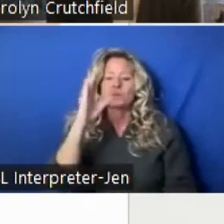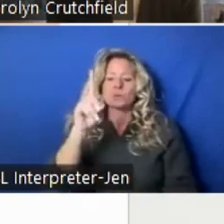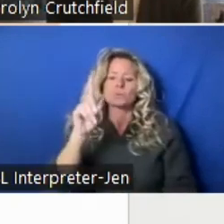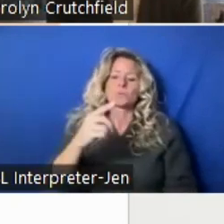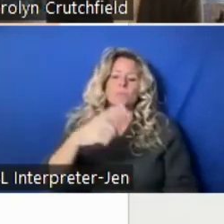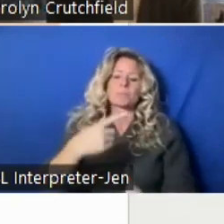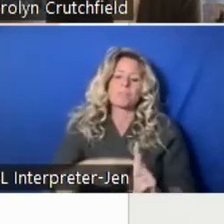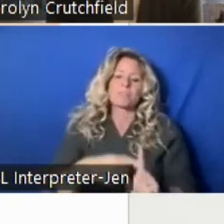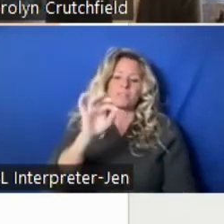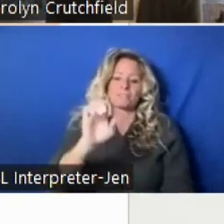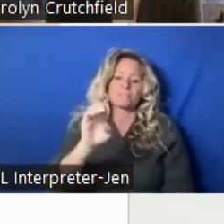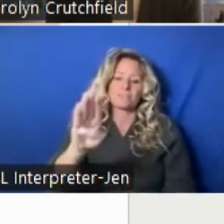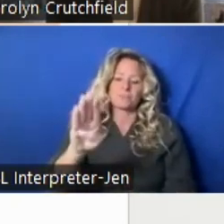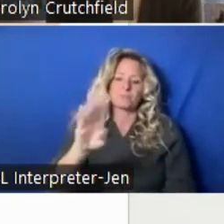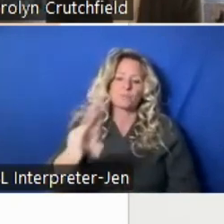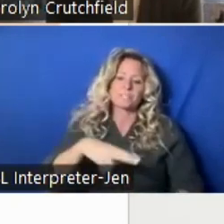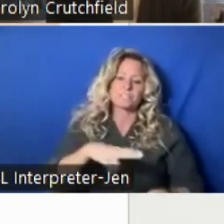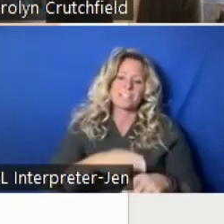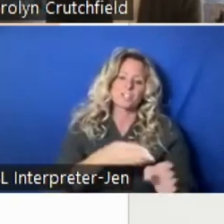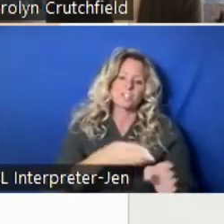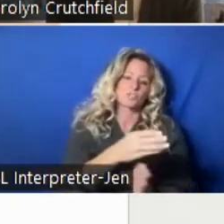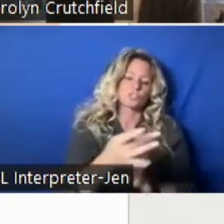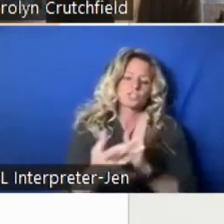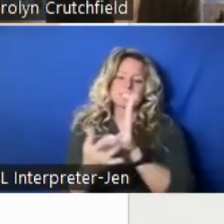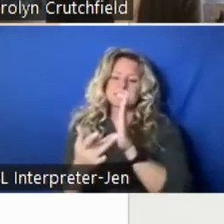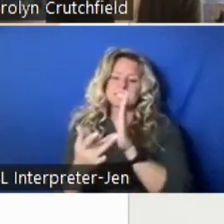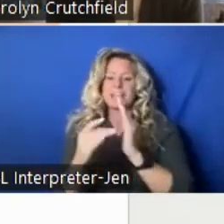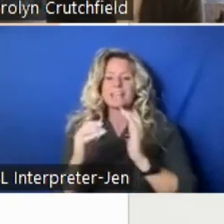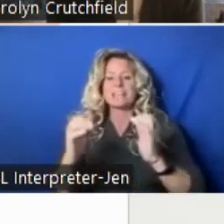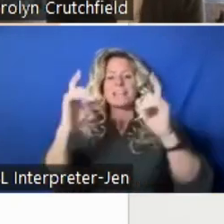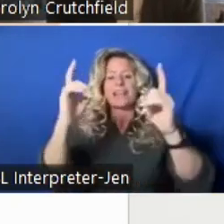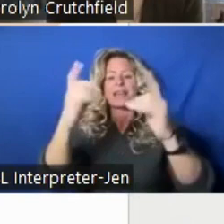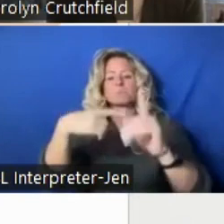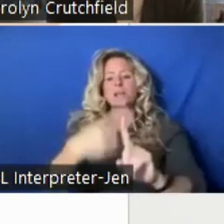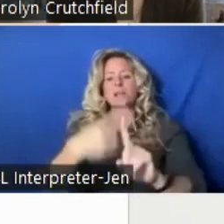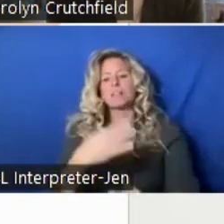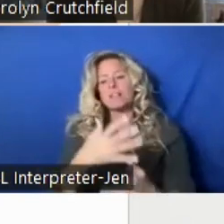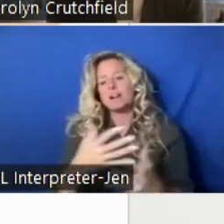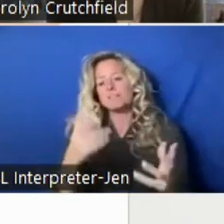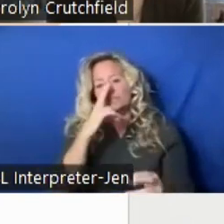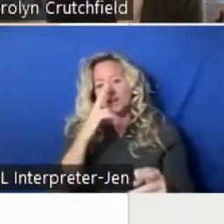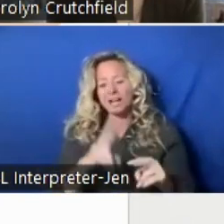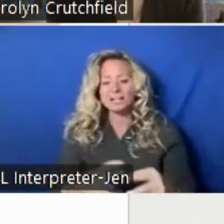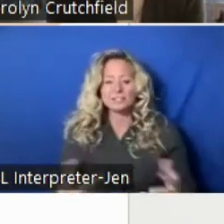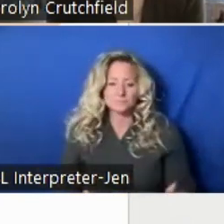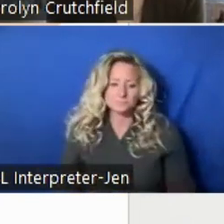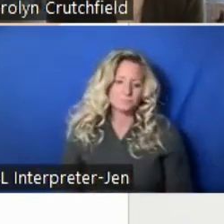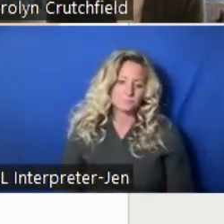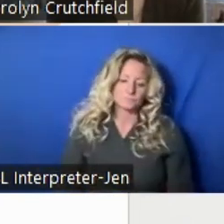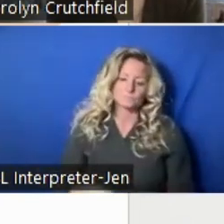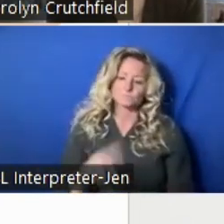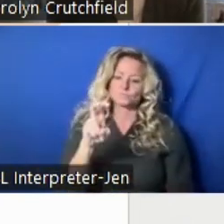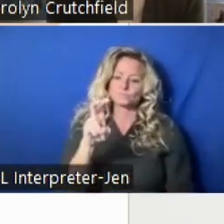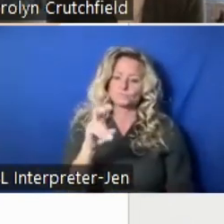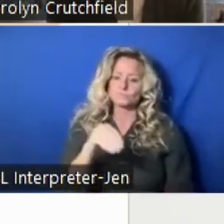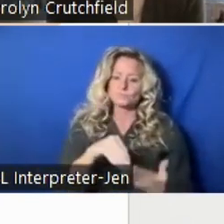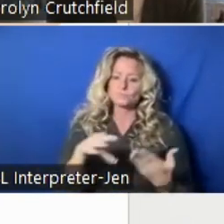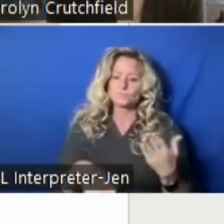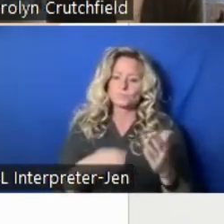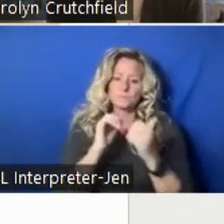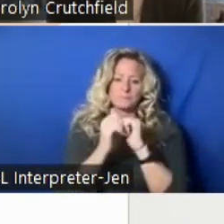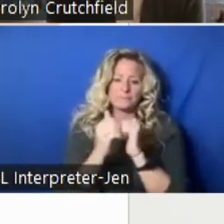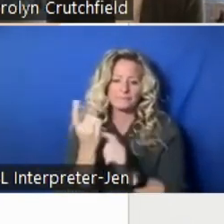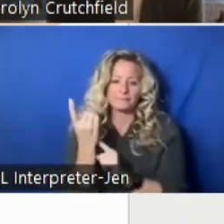of February, which is National Career and Tech Ed Month. So it's a lot of fun. We had almost 200 students compete last